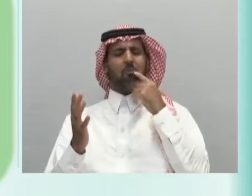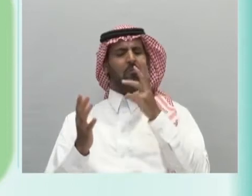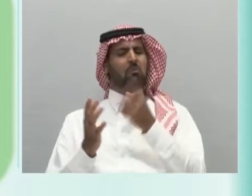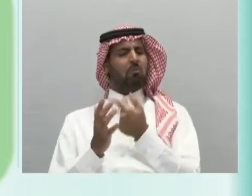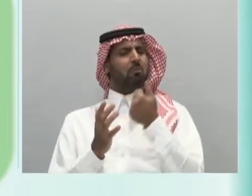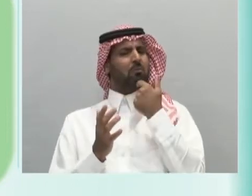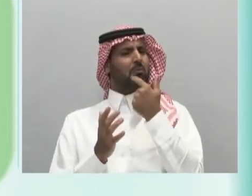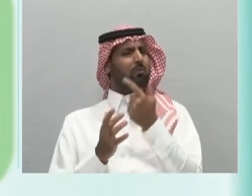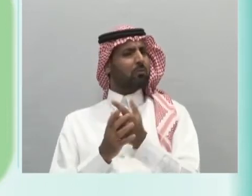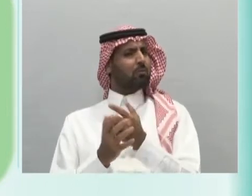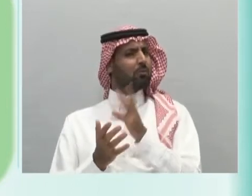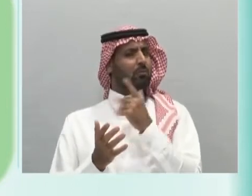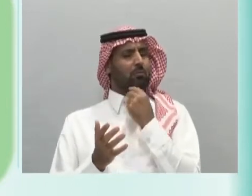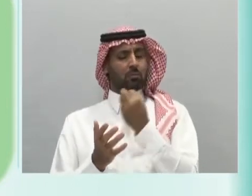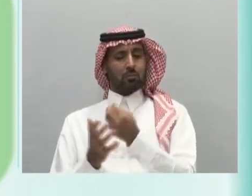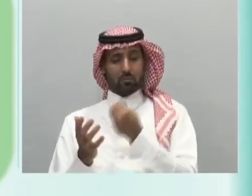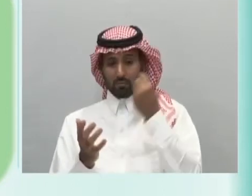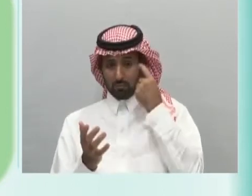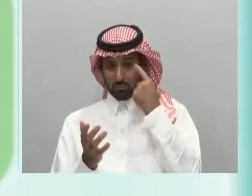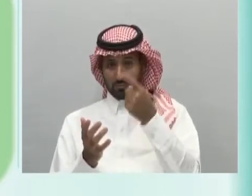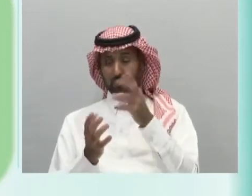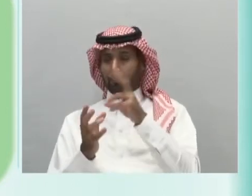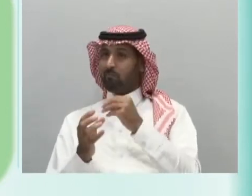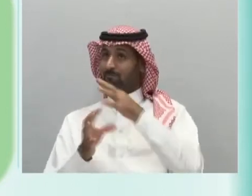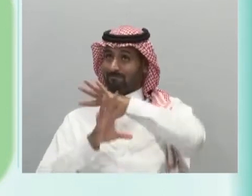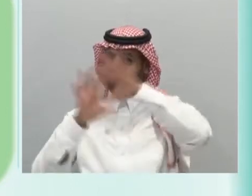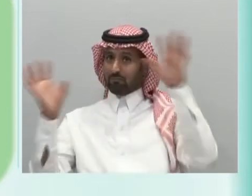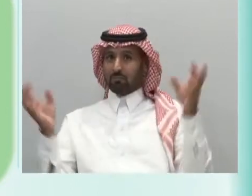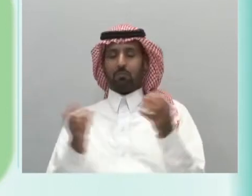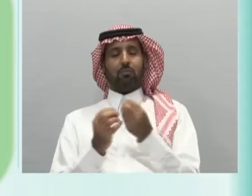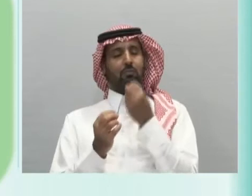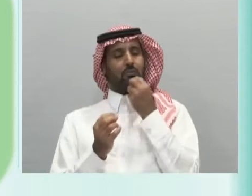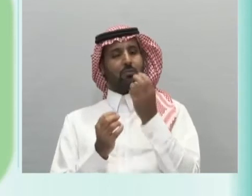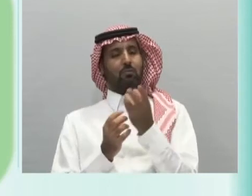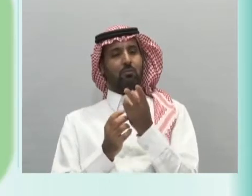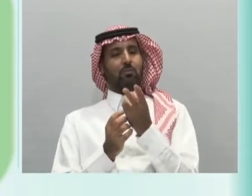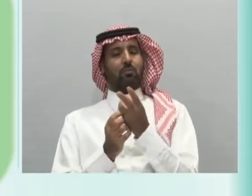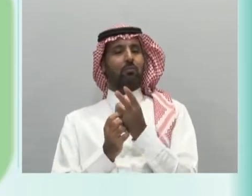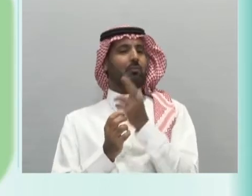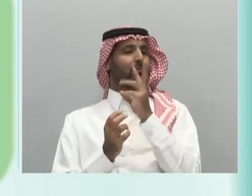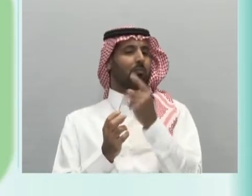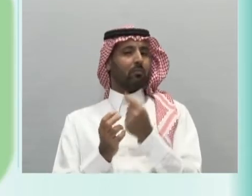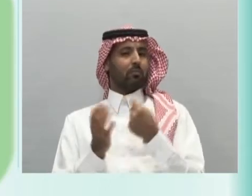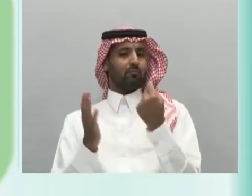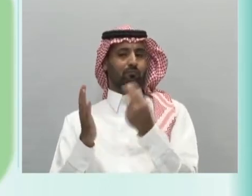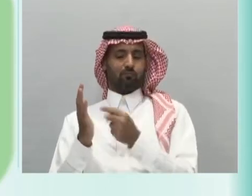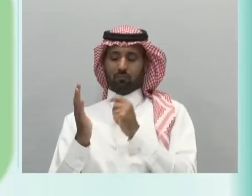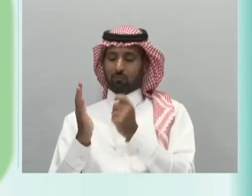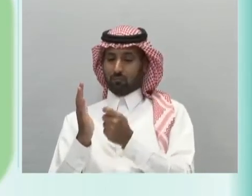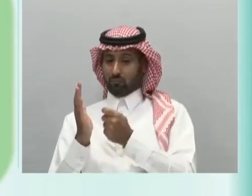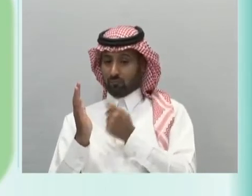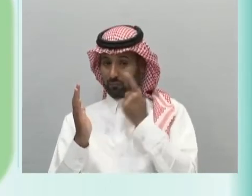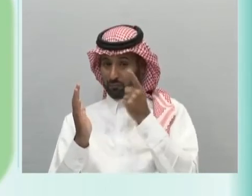ecotourism? How to take care of the world environment and so on. Okay, also, in the writing section, you're going to